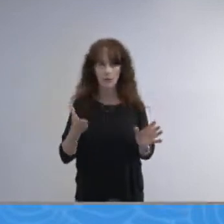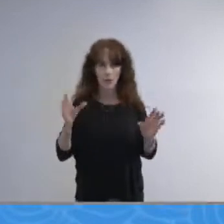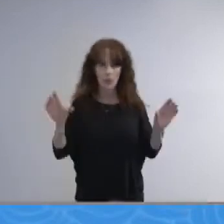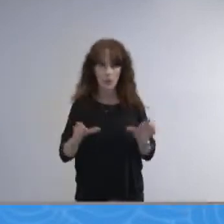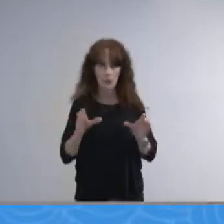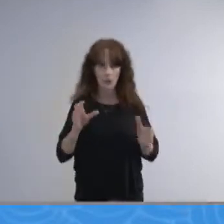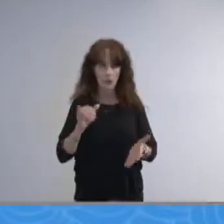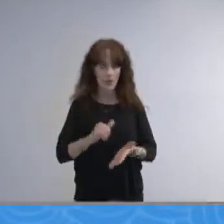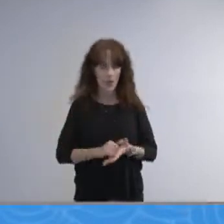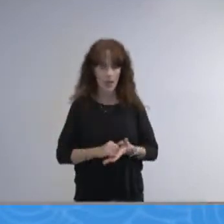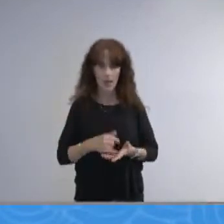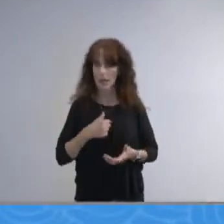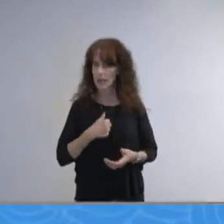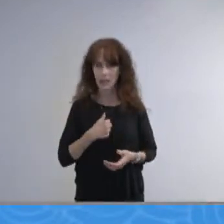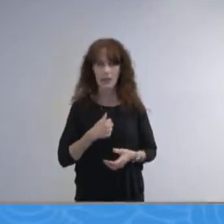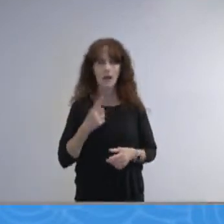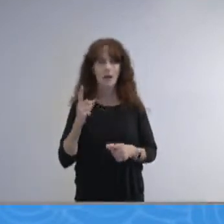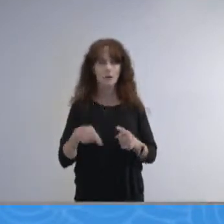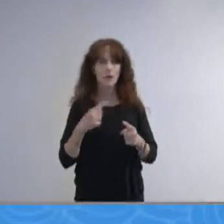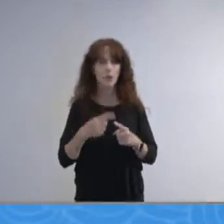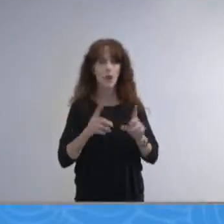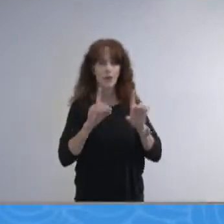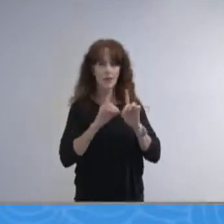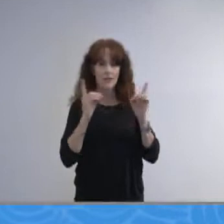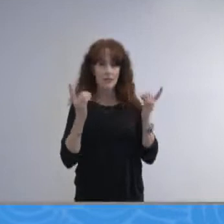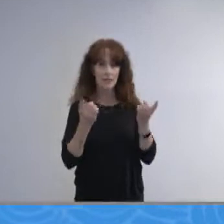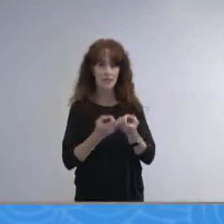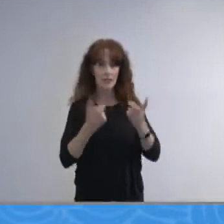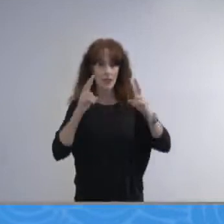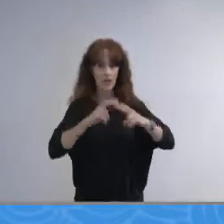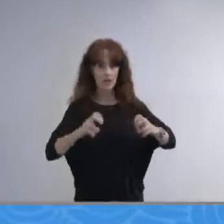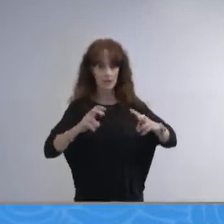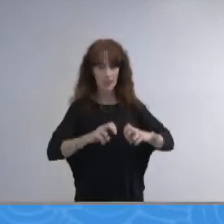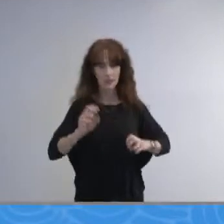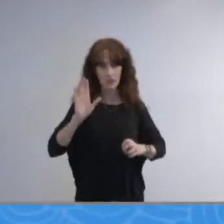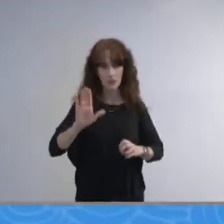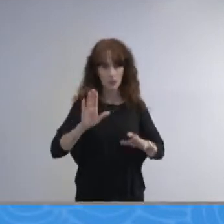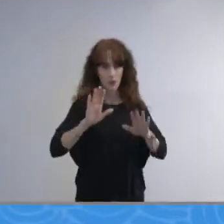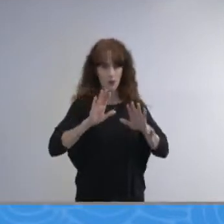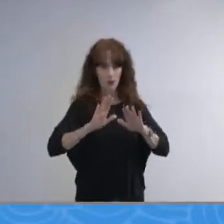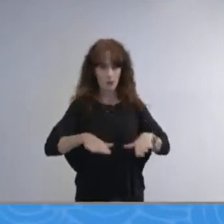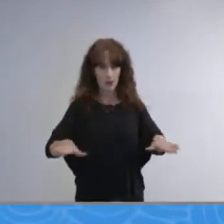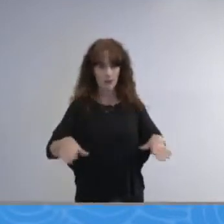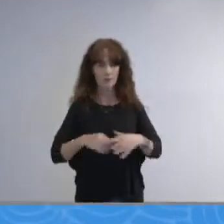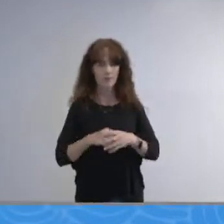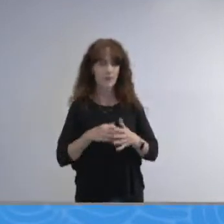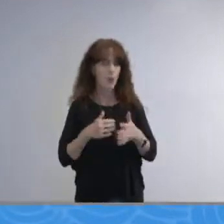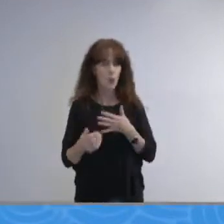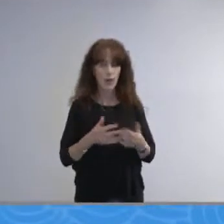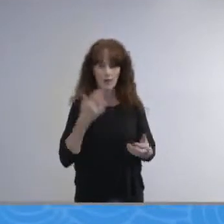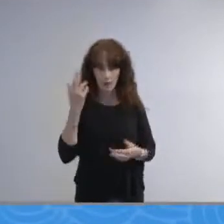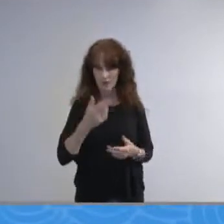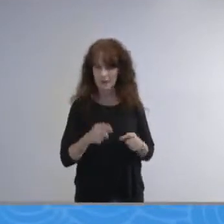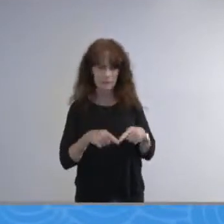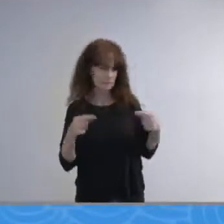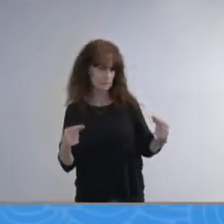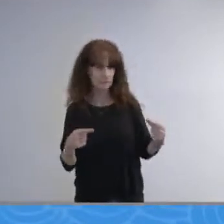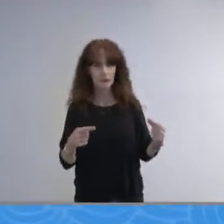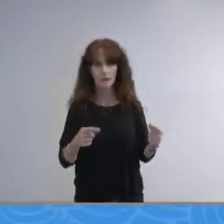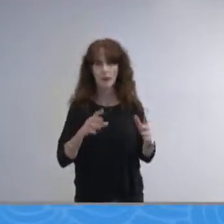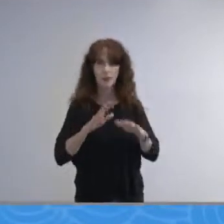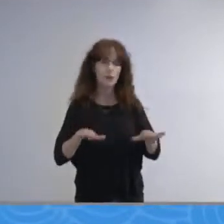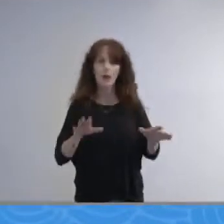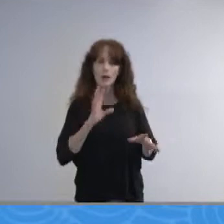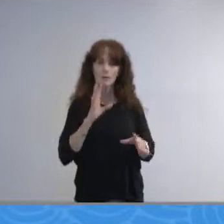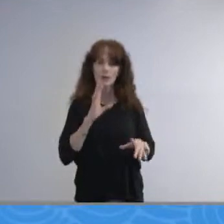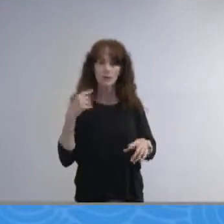that. So once the district assesses your child, if for whatever reason you disagree, maybe your child